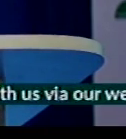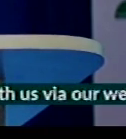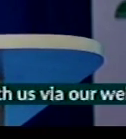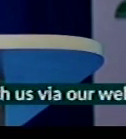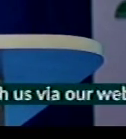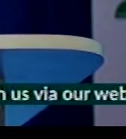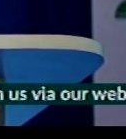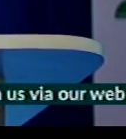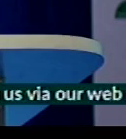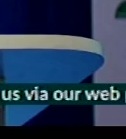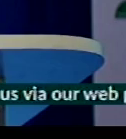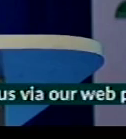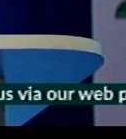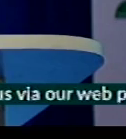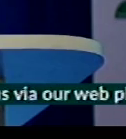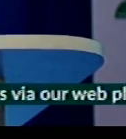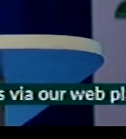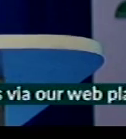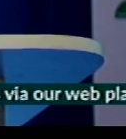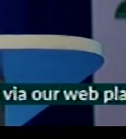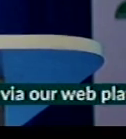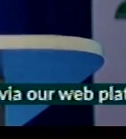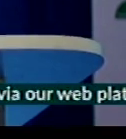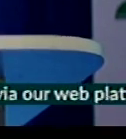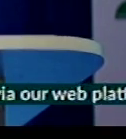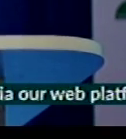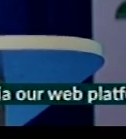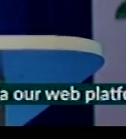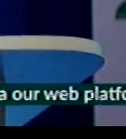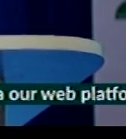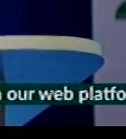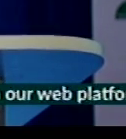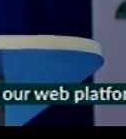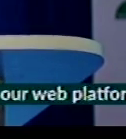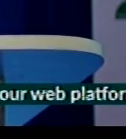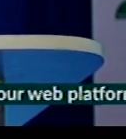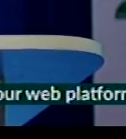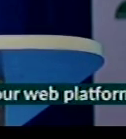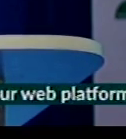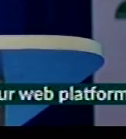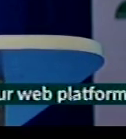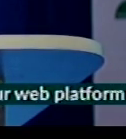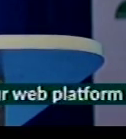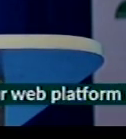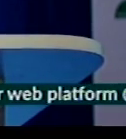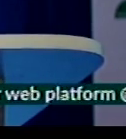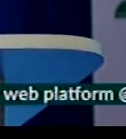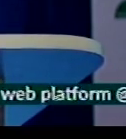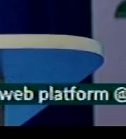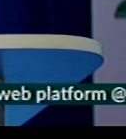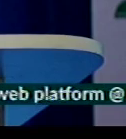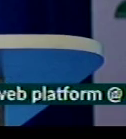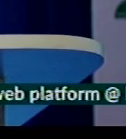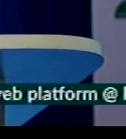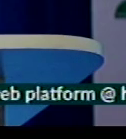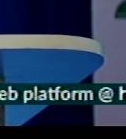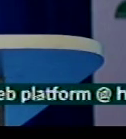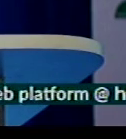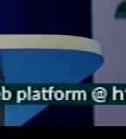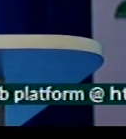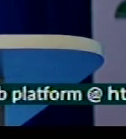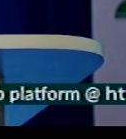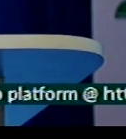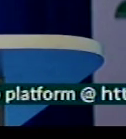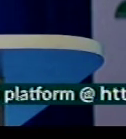out and interview them right now by my left hand side. Wherever the miracle has taken place now, I want to hear shout of joy